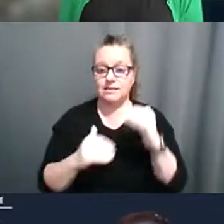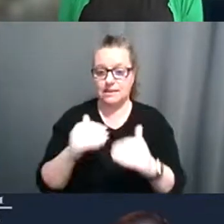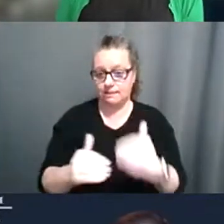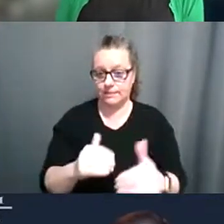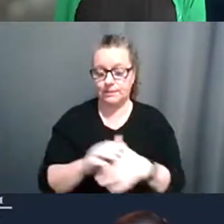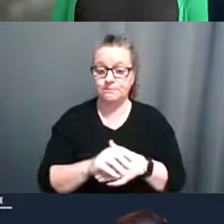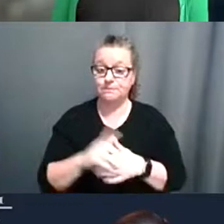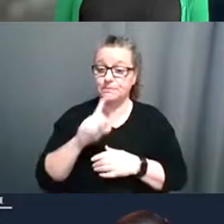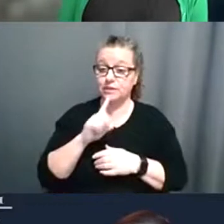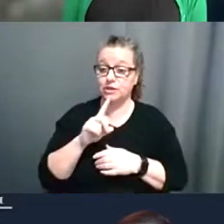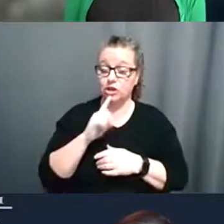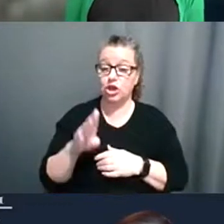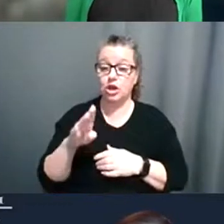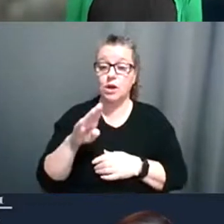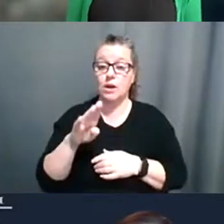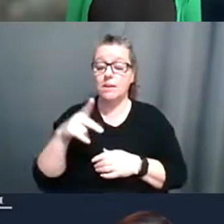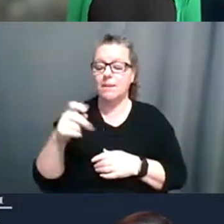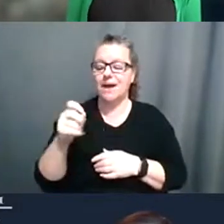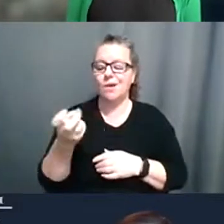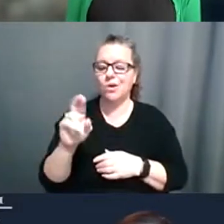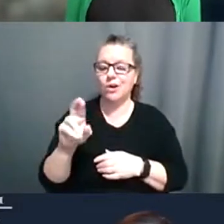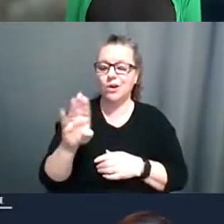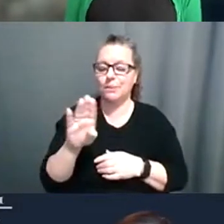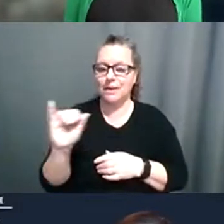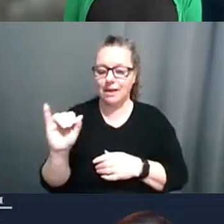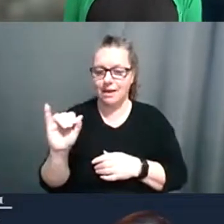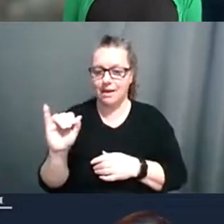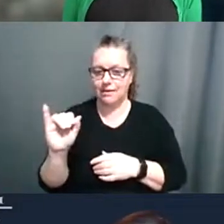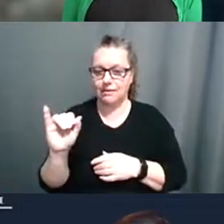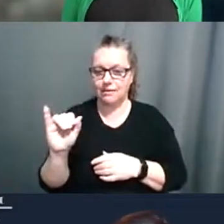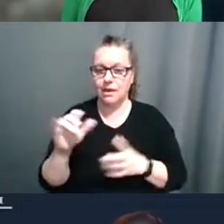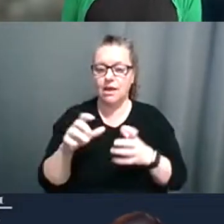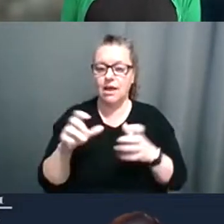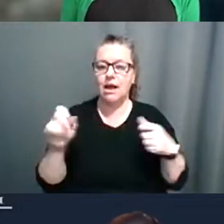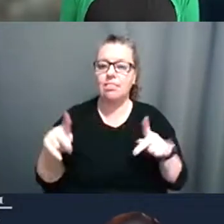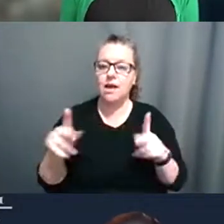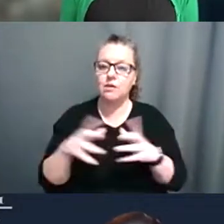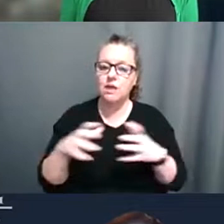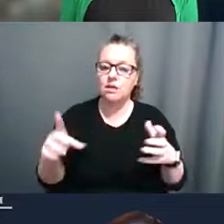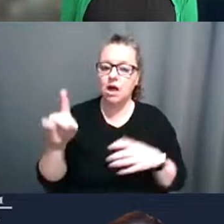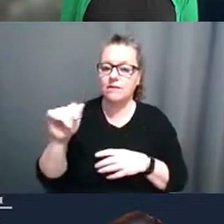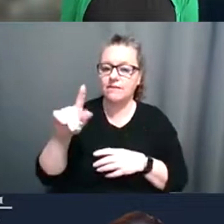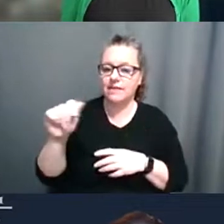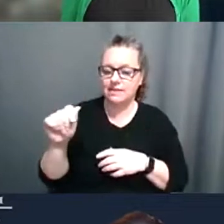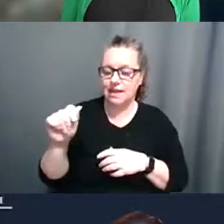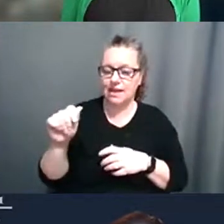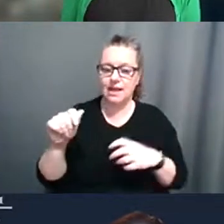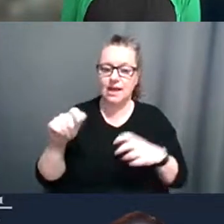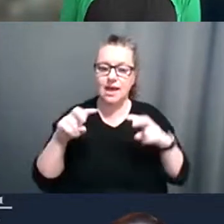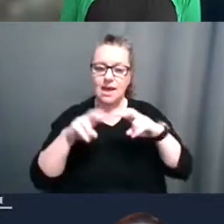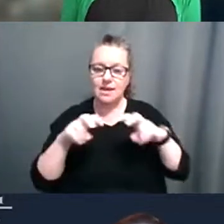Sure. So Power BI allows a lot of the data analysis to be fully